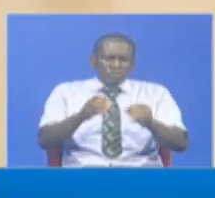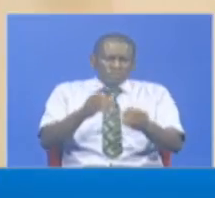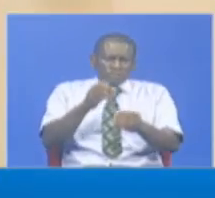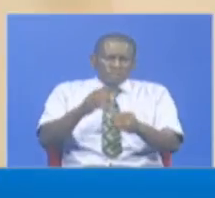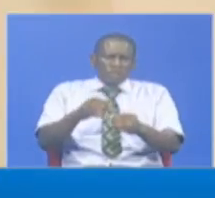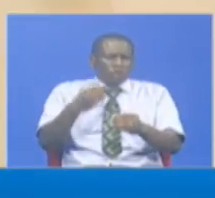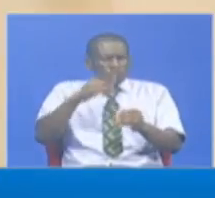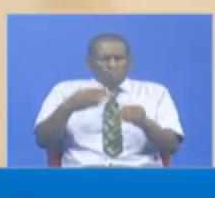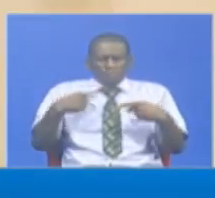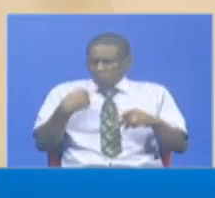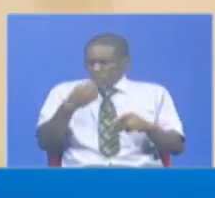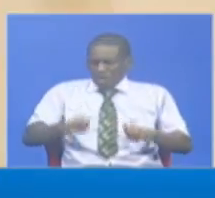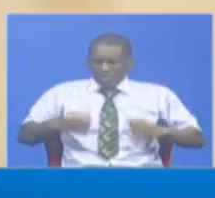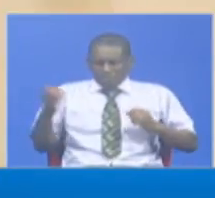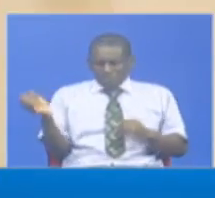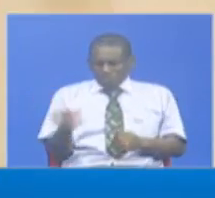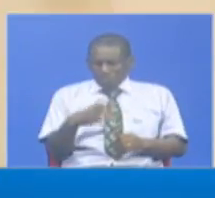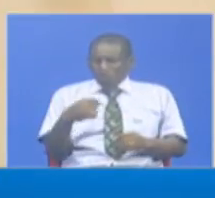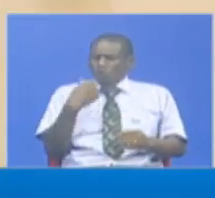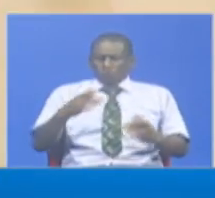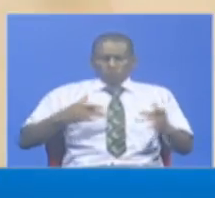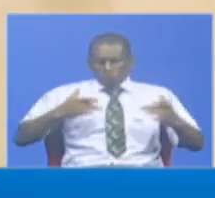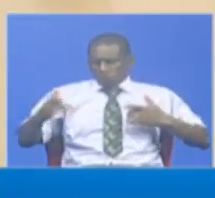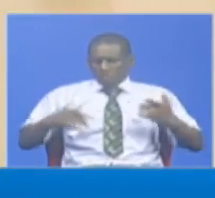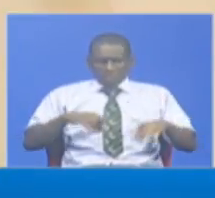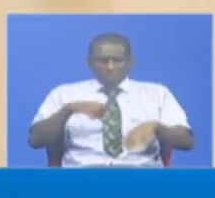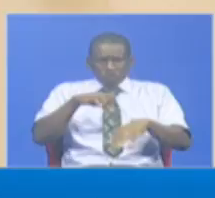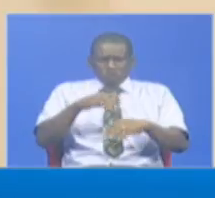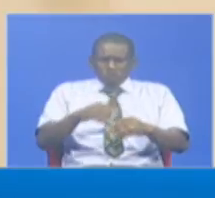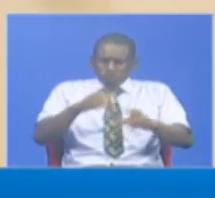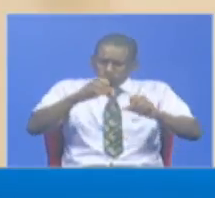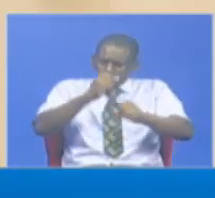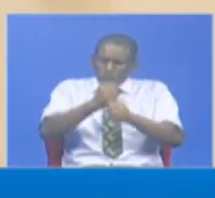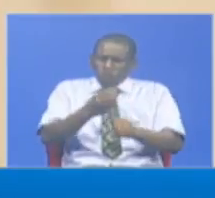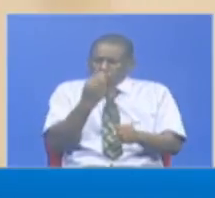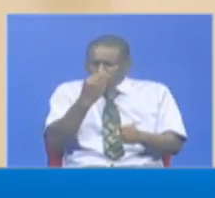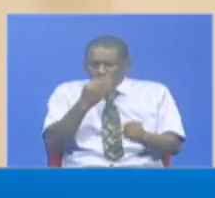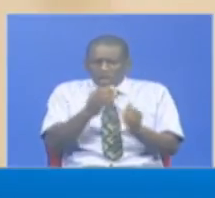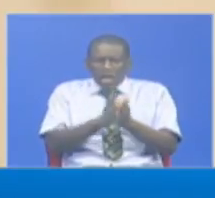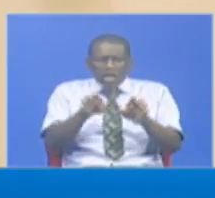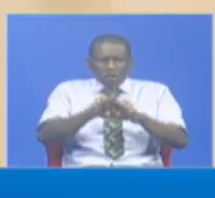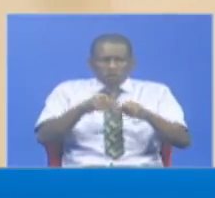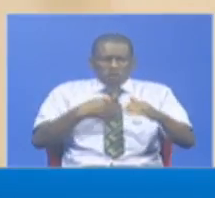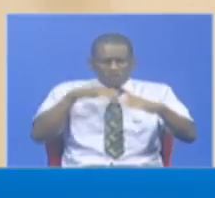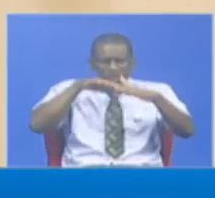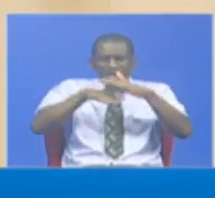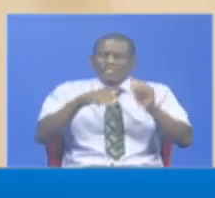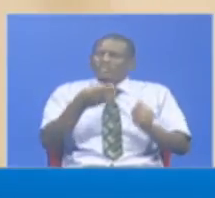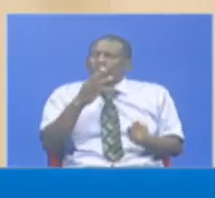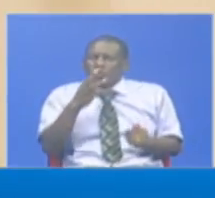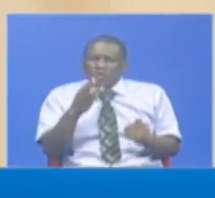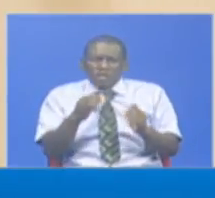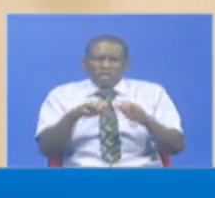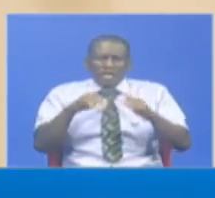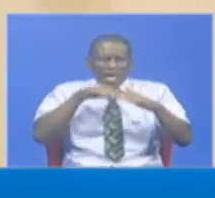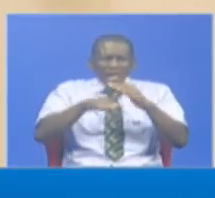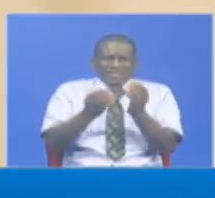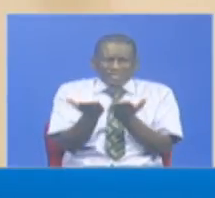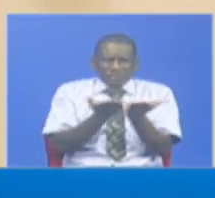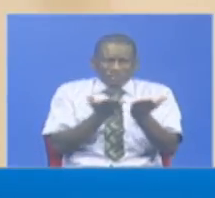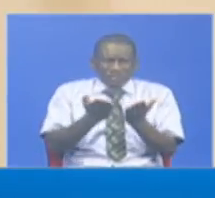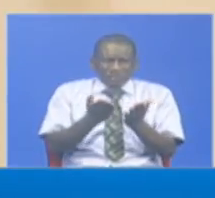settlement, whose concern is to find food, is to find access to water, access to